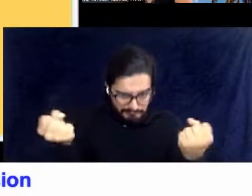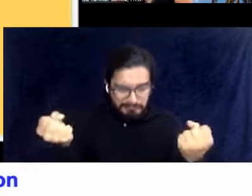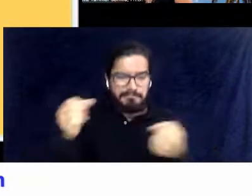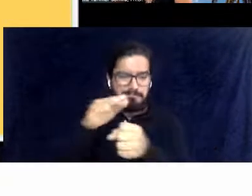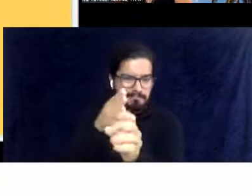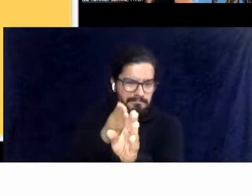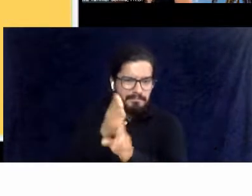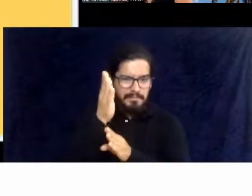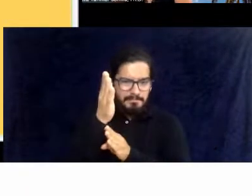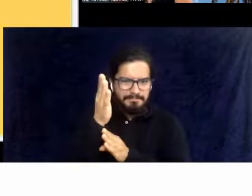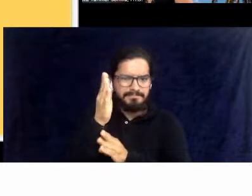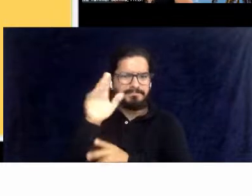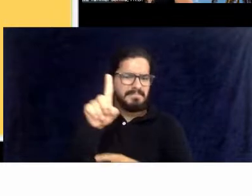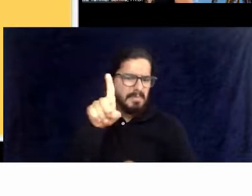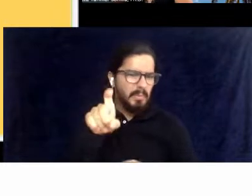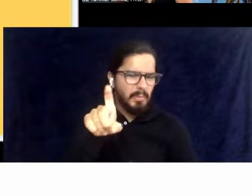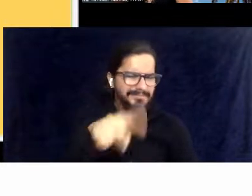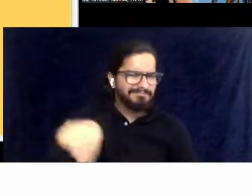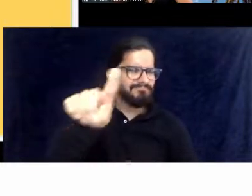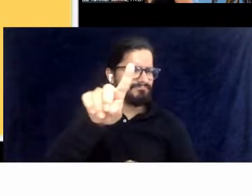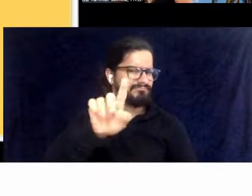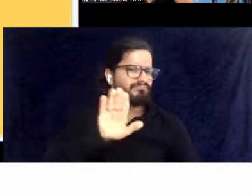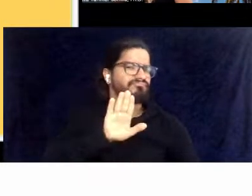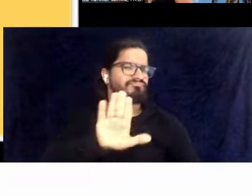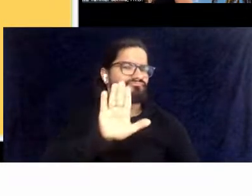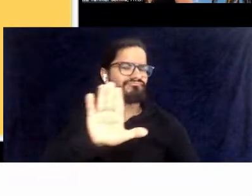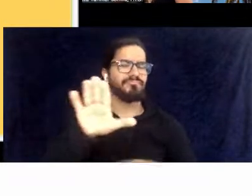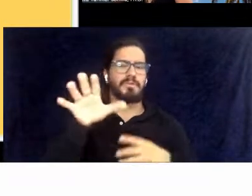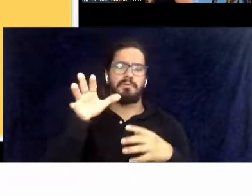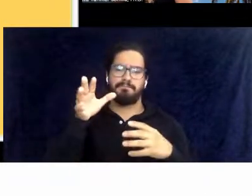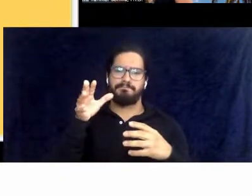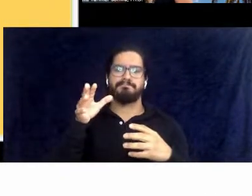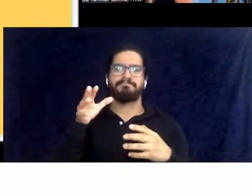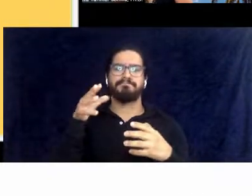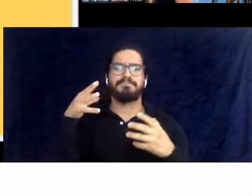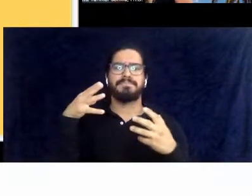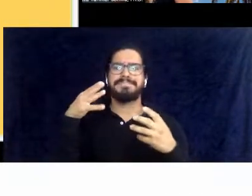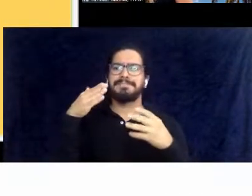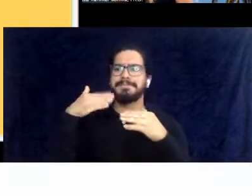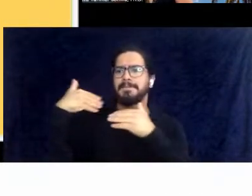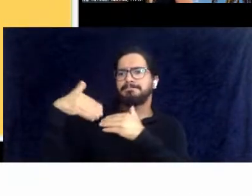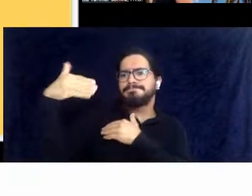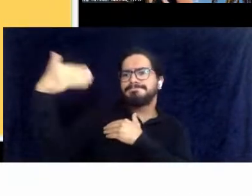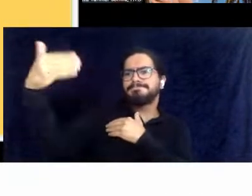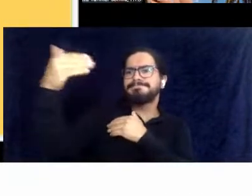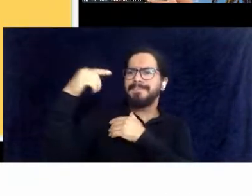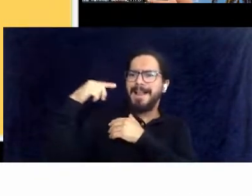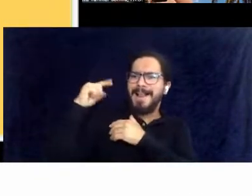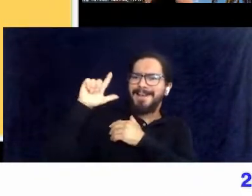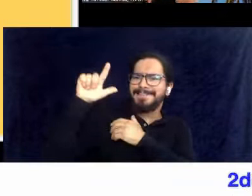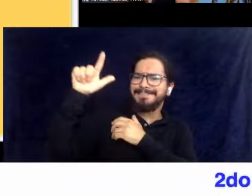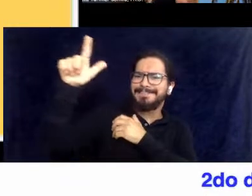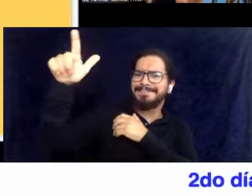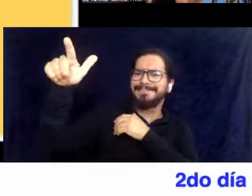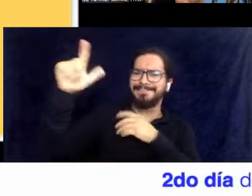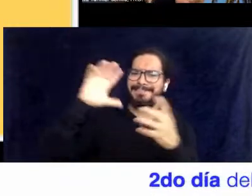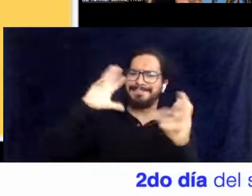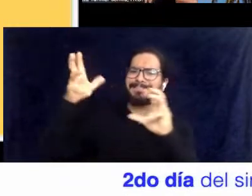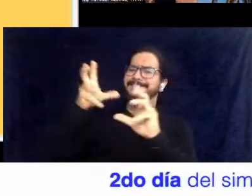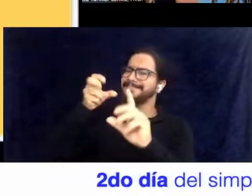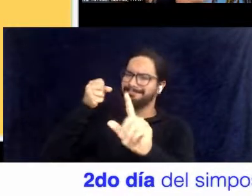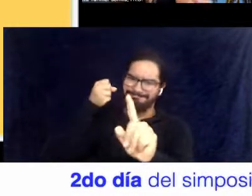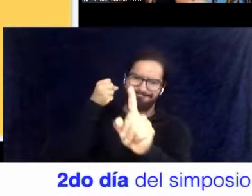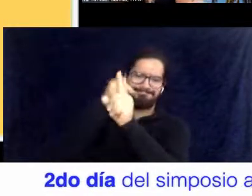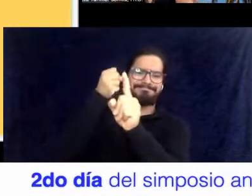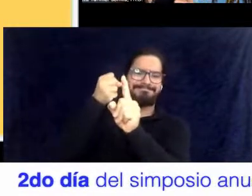have is, what are going to be the long-term health effects of these compounded disasters? I mean, there's this idea of the